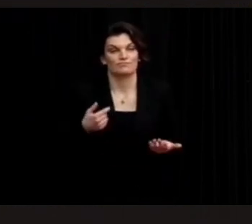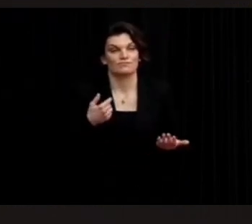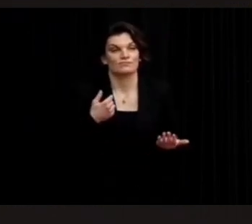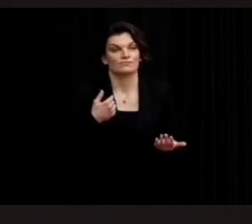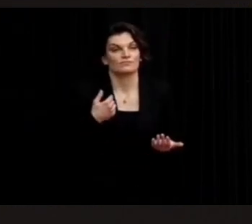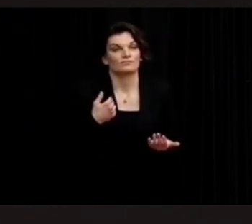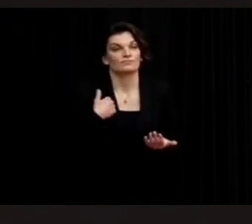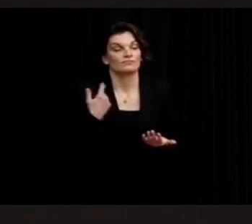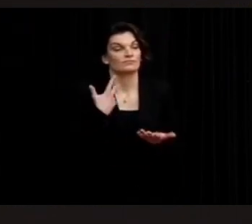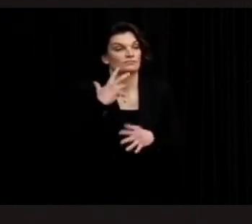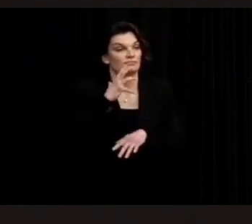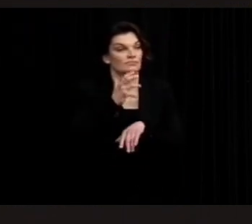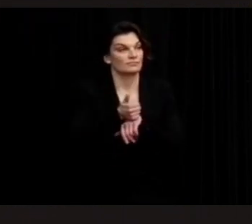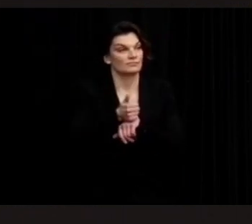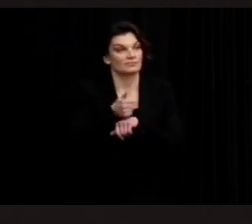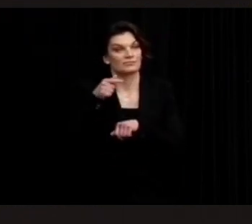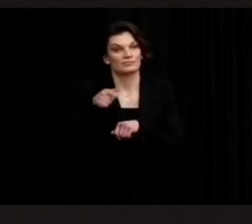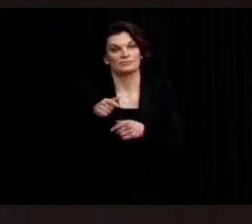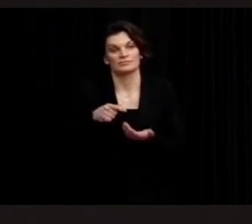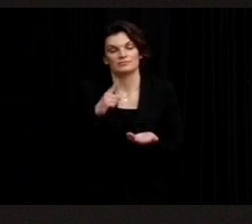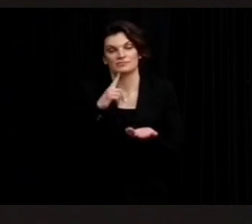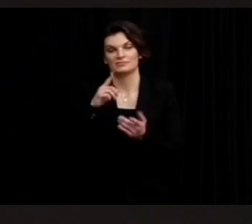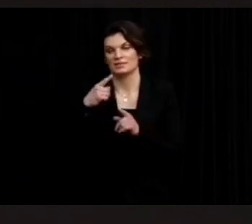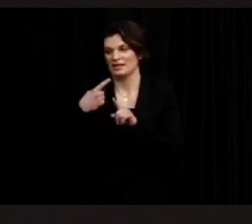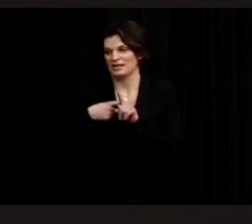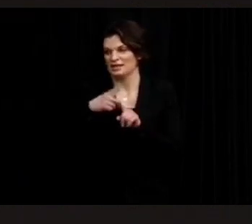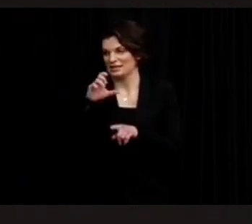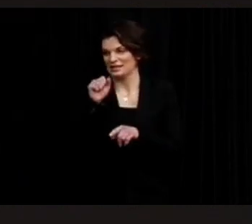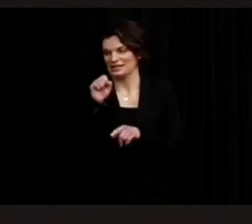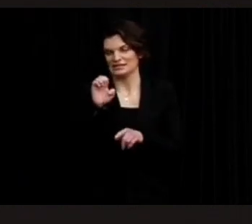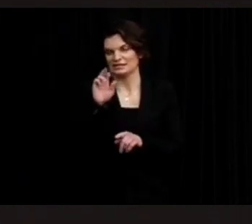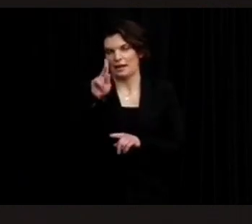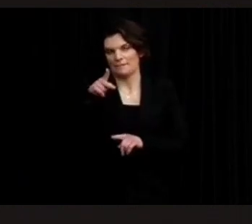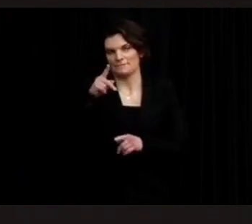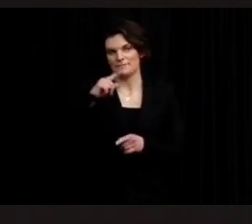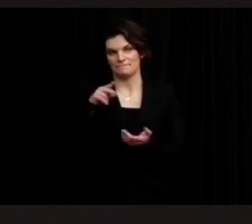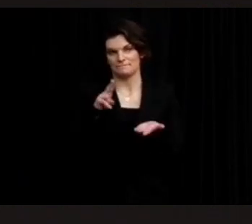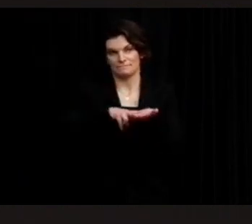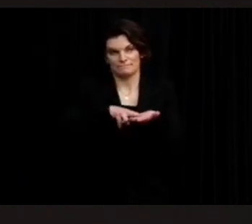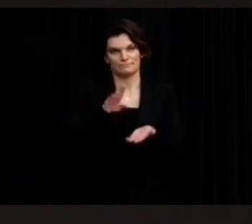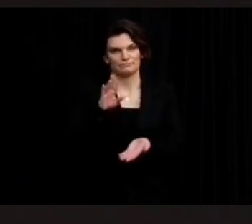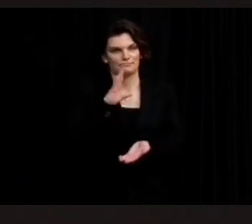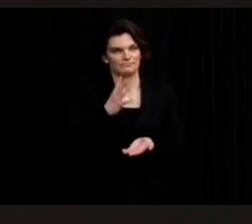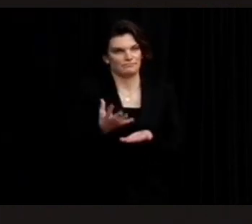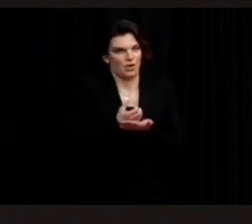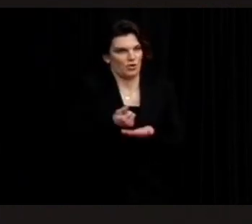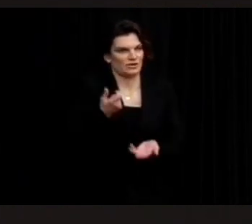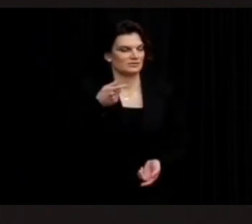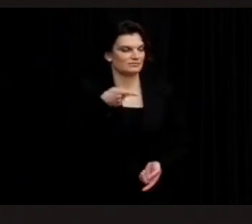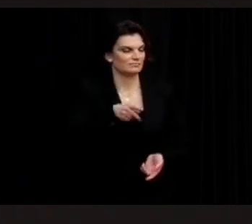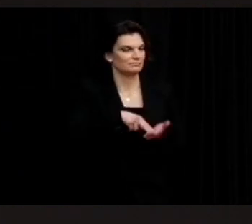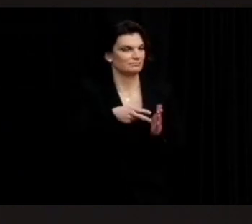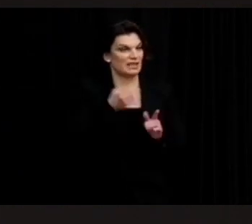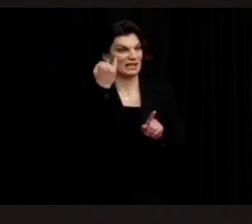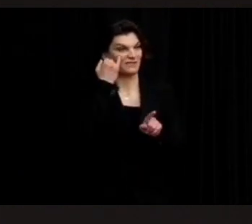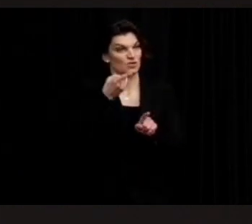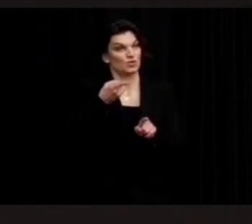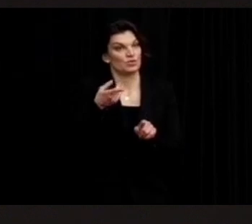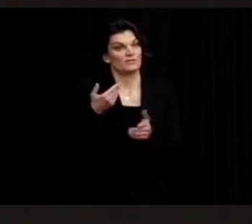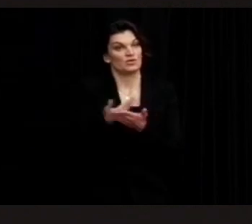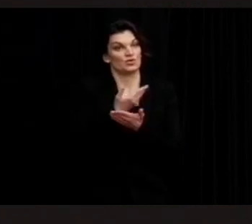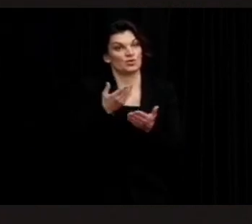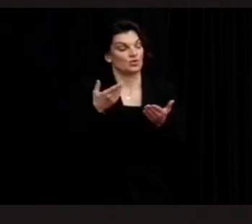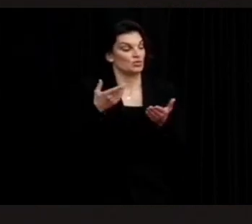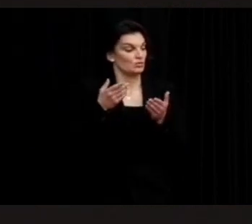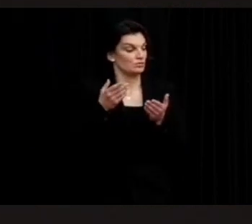implemented is a lease-up bonus, which basically allow landlords that are new, take on new tenants that are